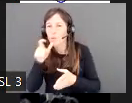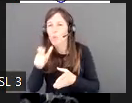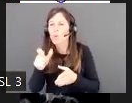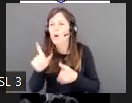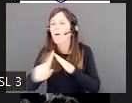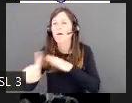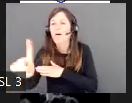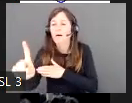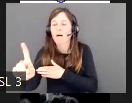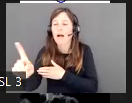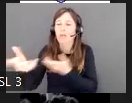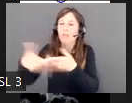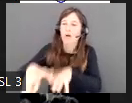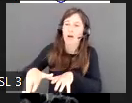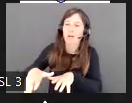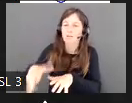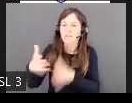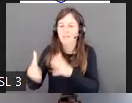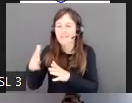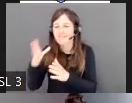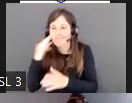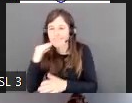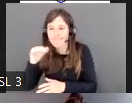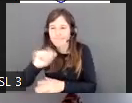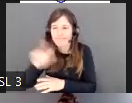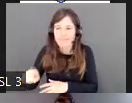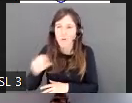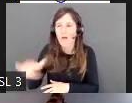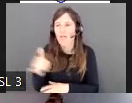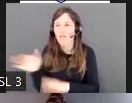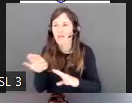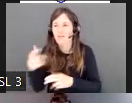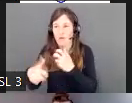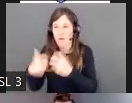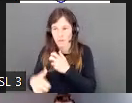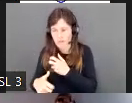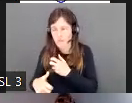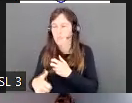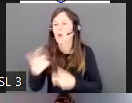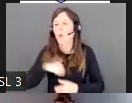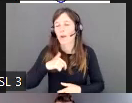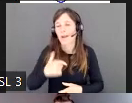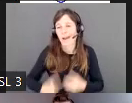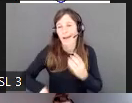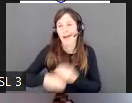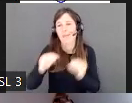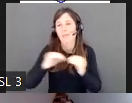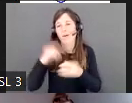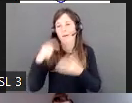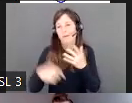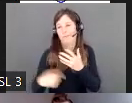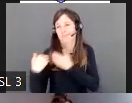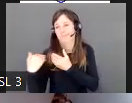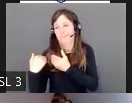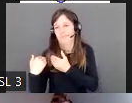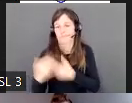with a behavioral problem. Those are our additional duties that we take on. Thoughts for the future for all of you? I'd like